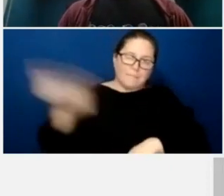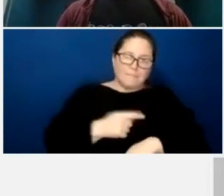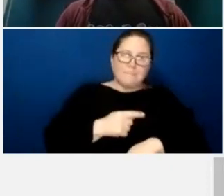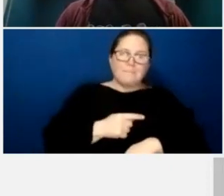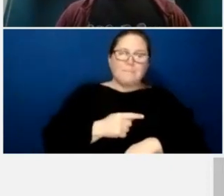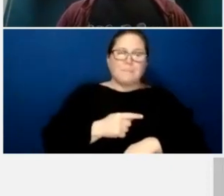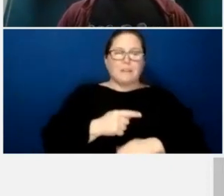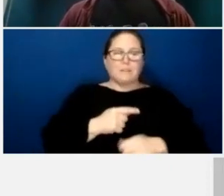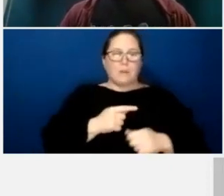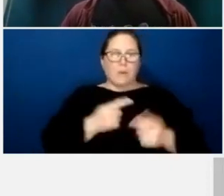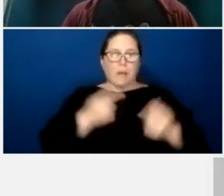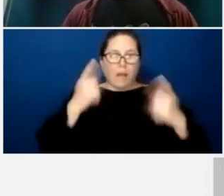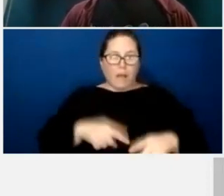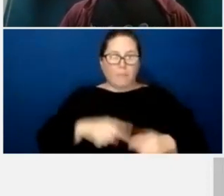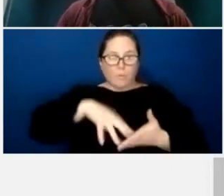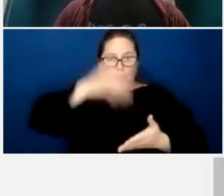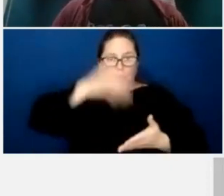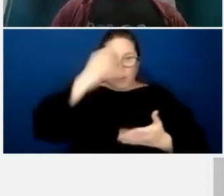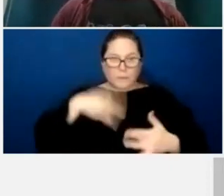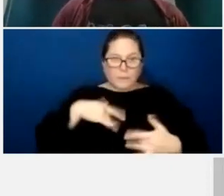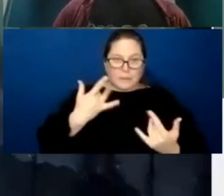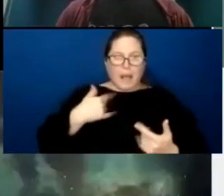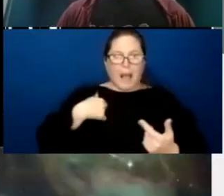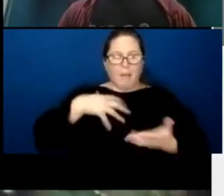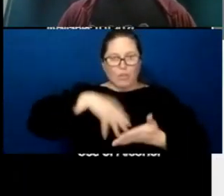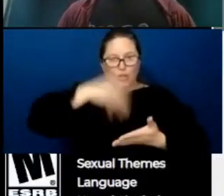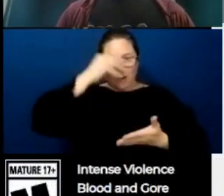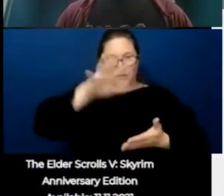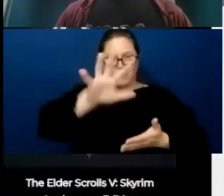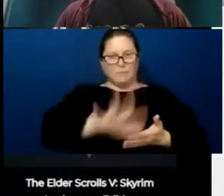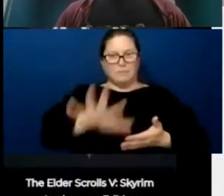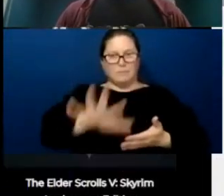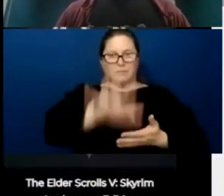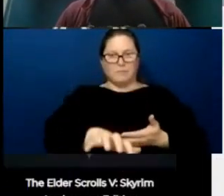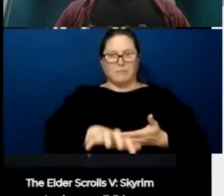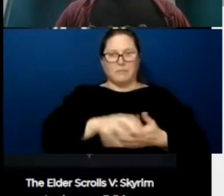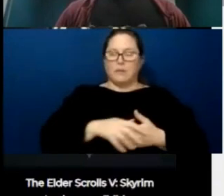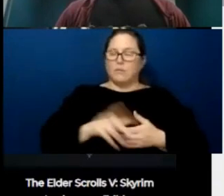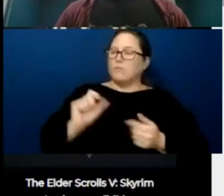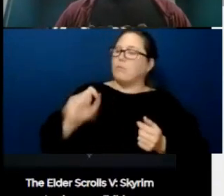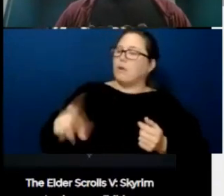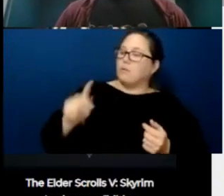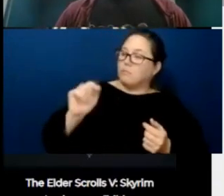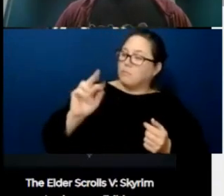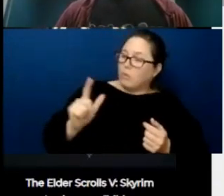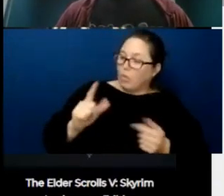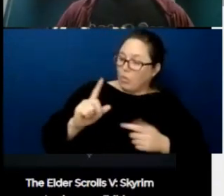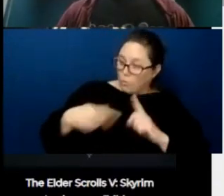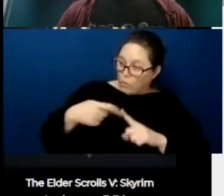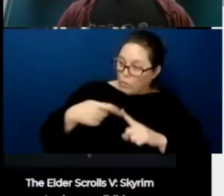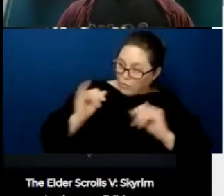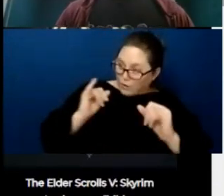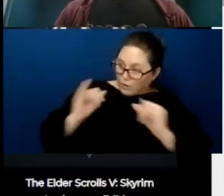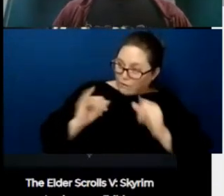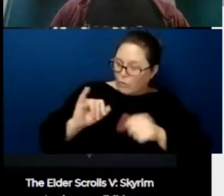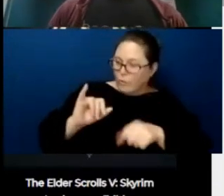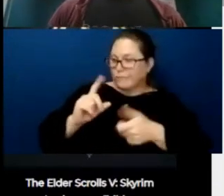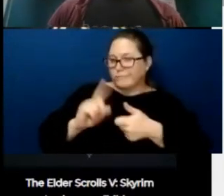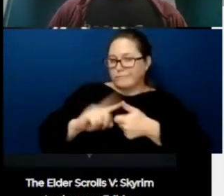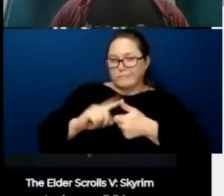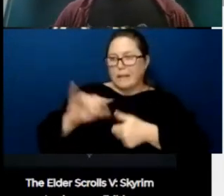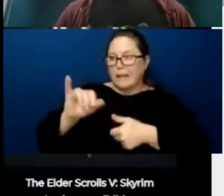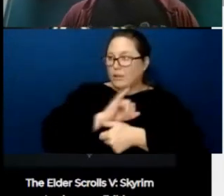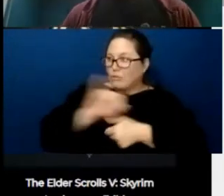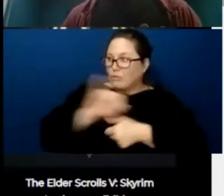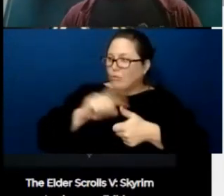on right now with Bethesda. And Paul, my question to you is, if you are interviewing somebody to be an intern or to work with